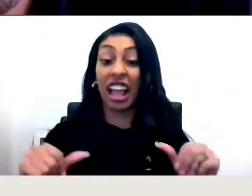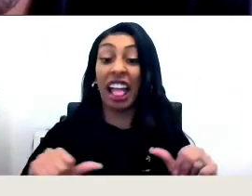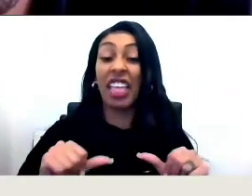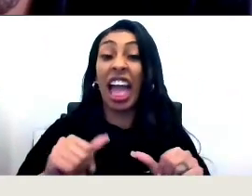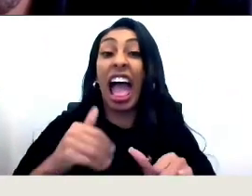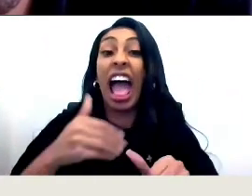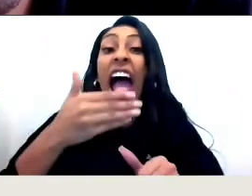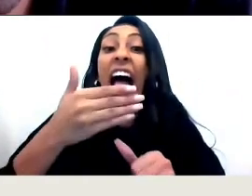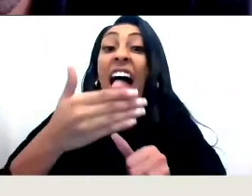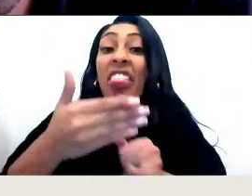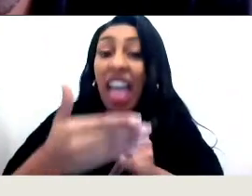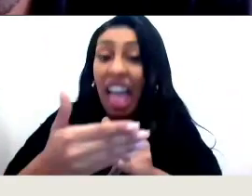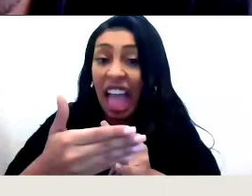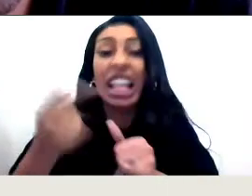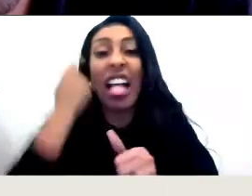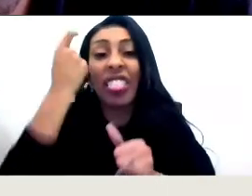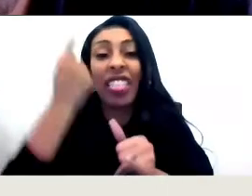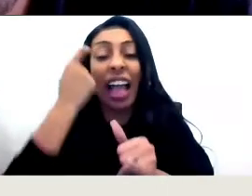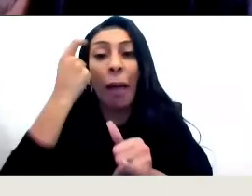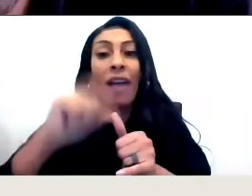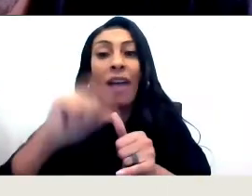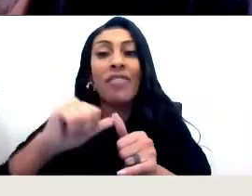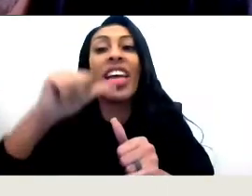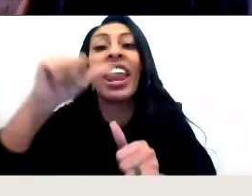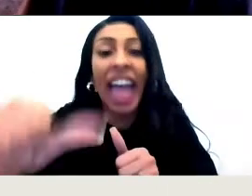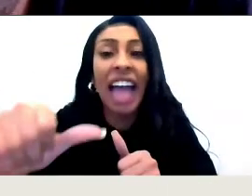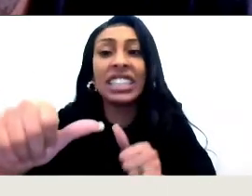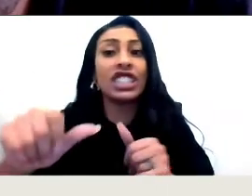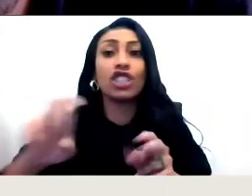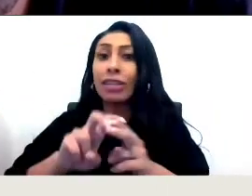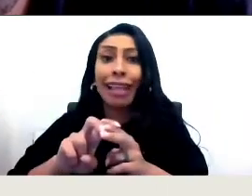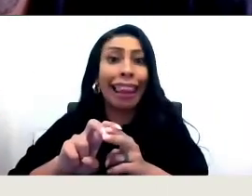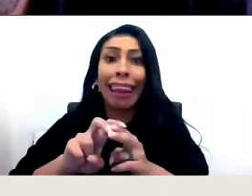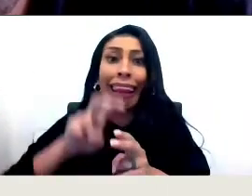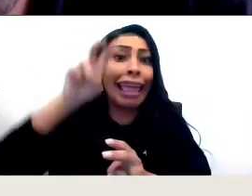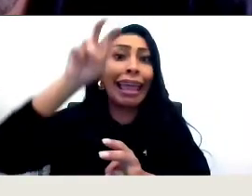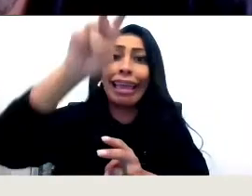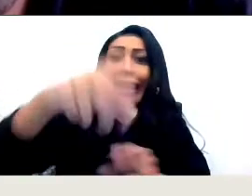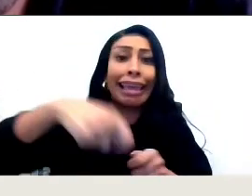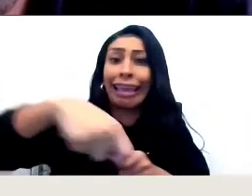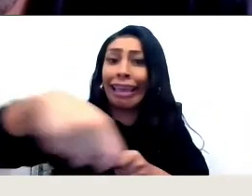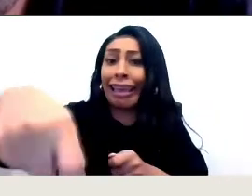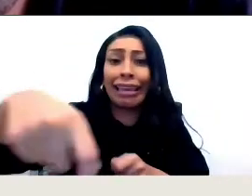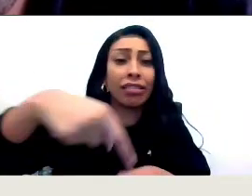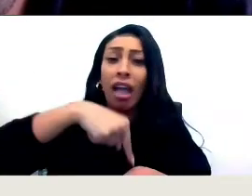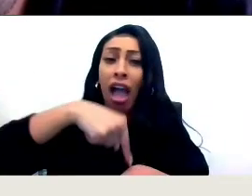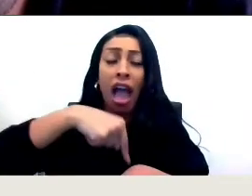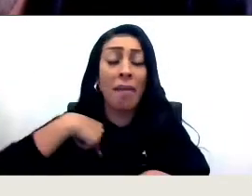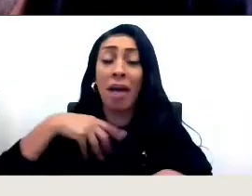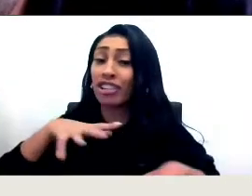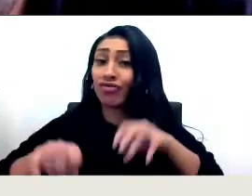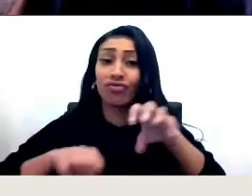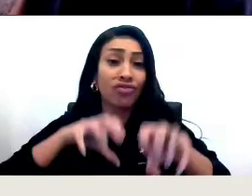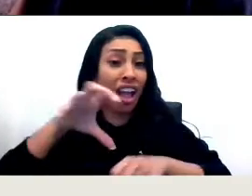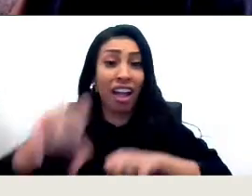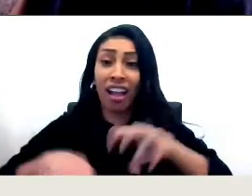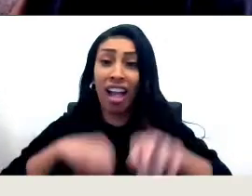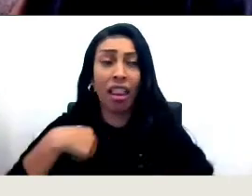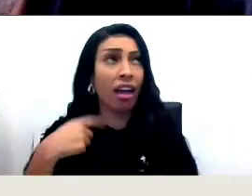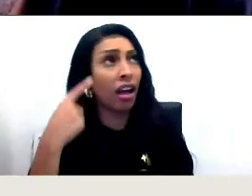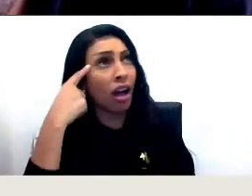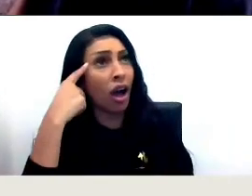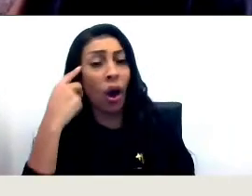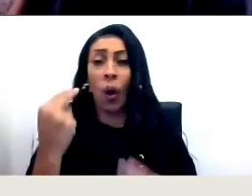one. I haven't tended to have such a big lead time. And I struggle even when I'm doing something to think, oh, I've